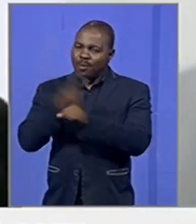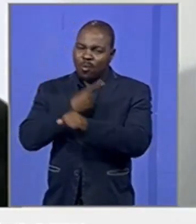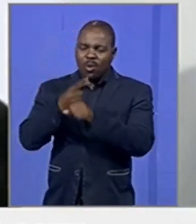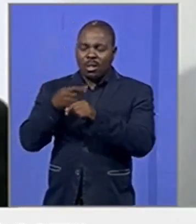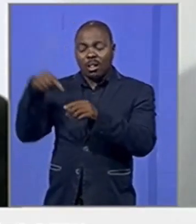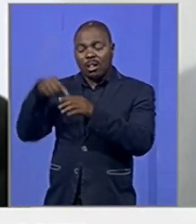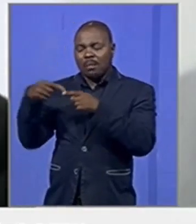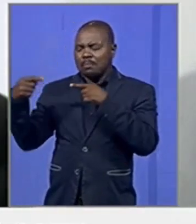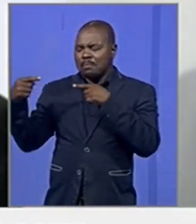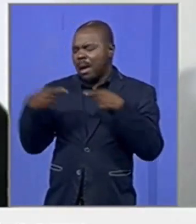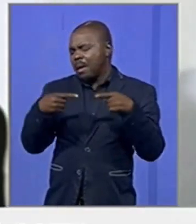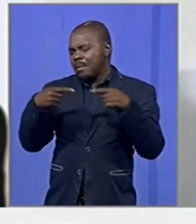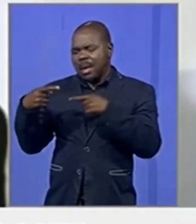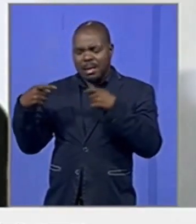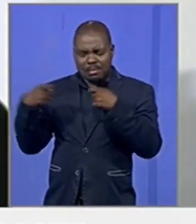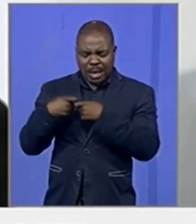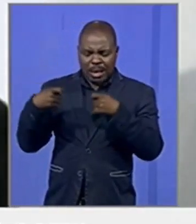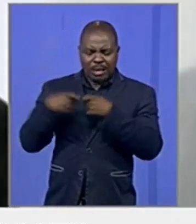fights